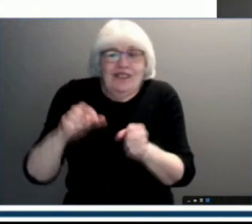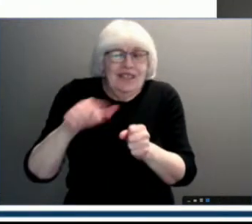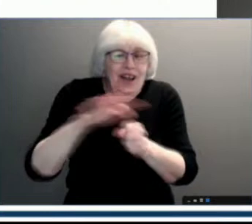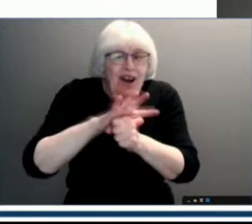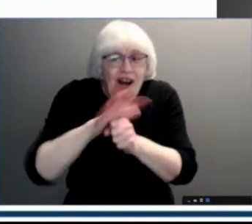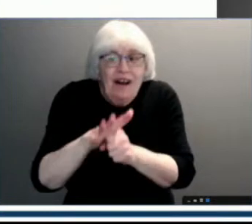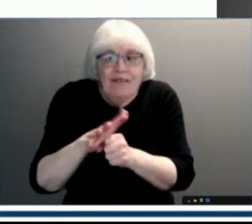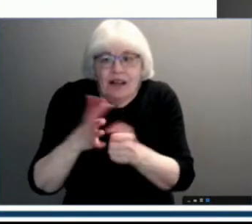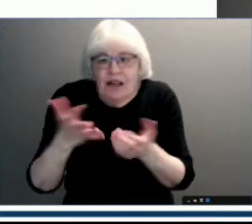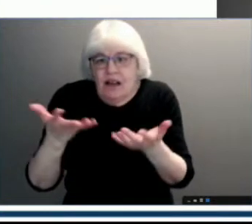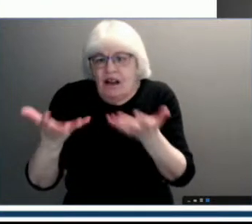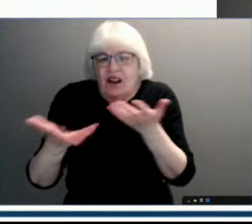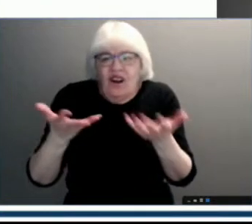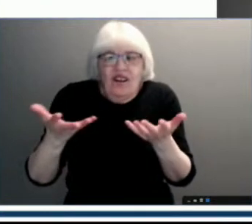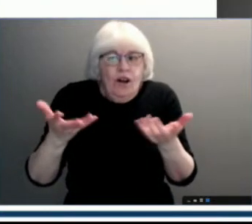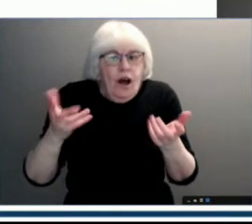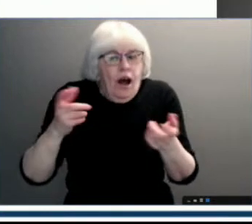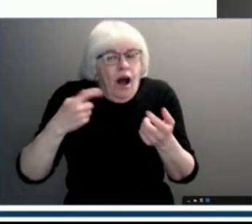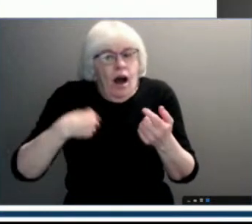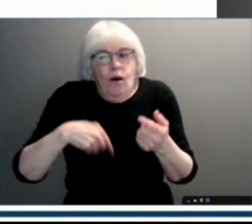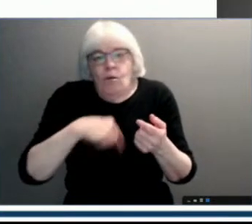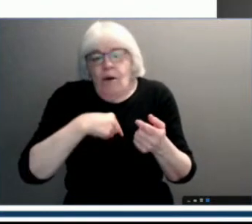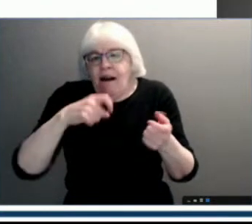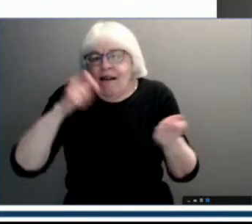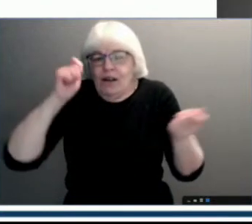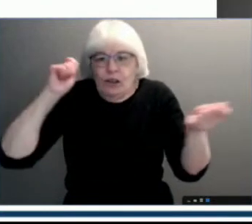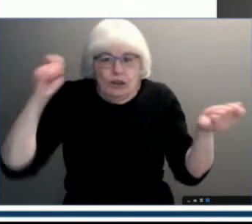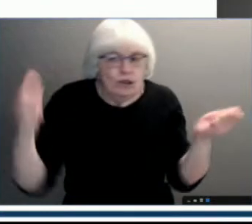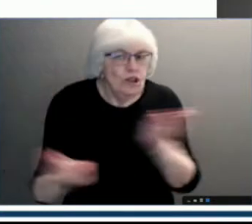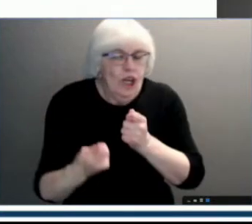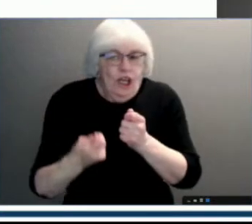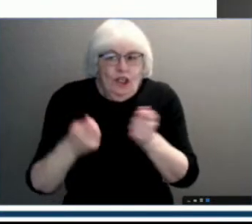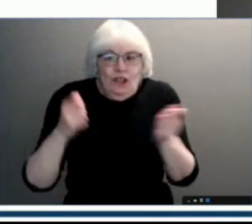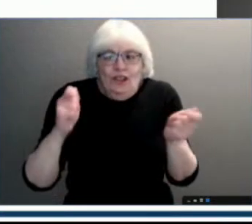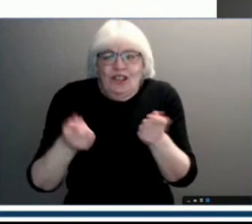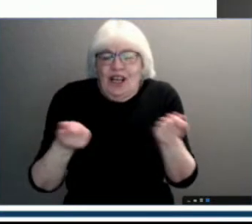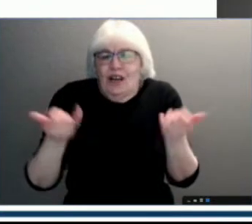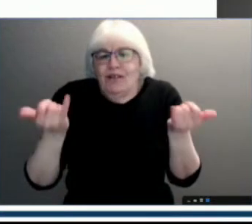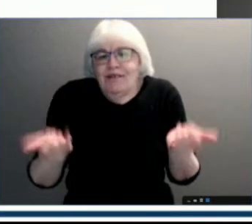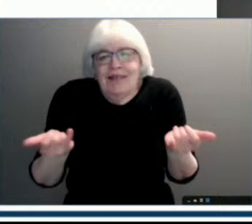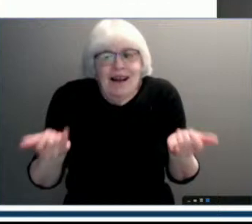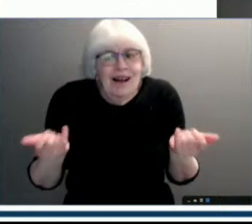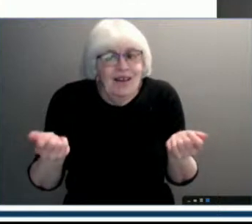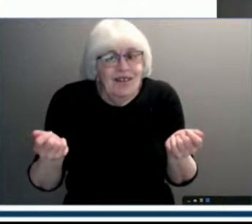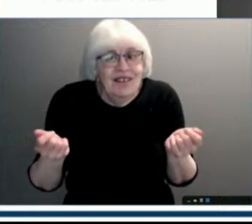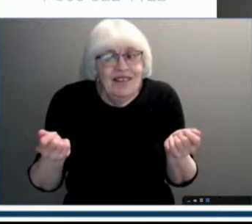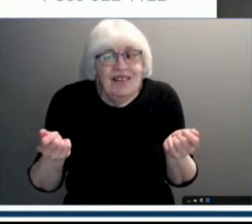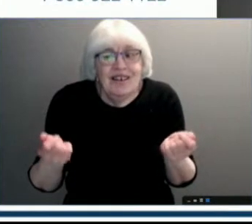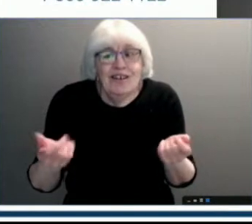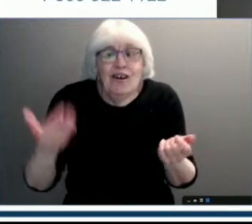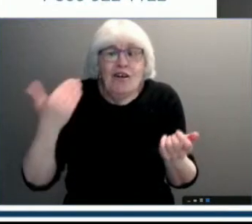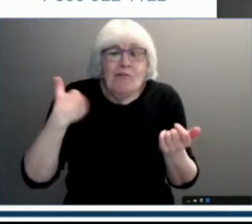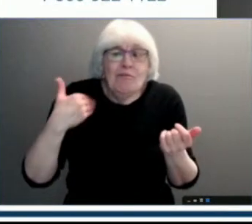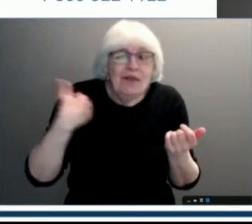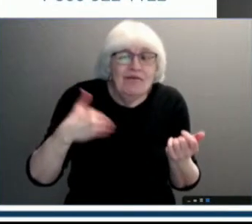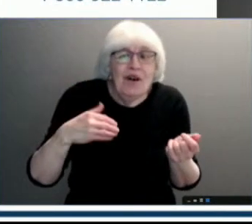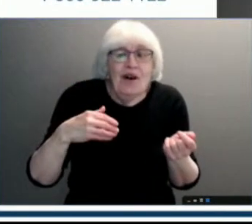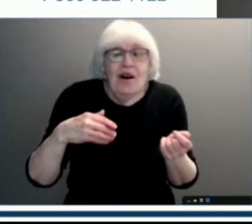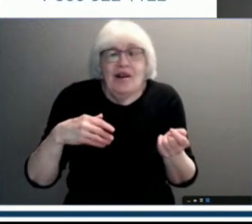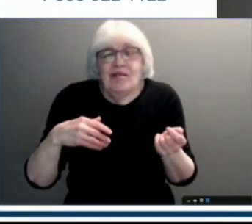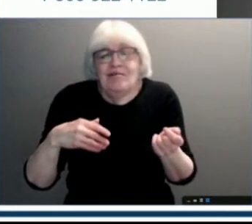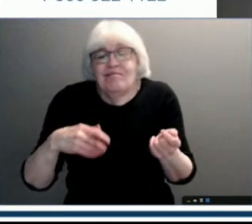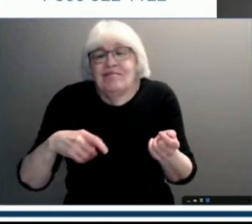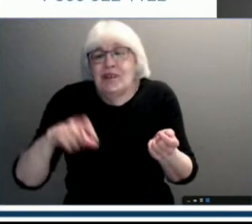different variant and requires a different response. We no longer need to identify and have public health manage every single